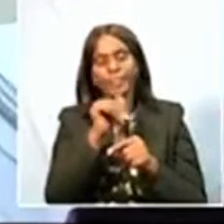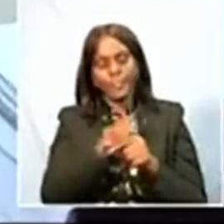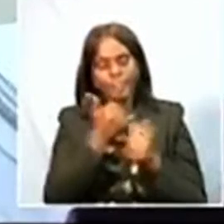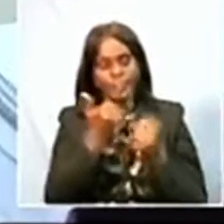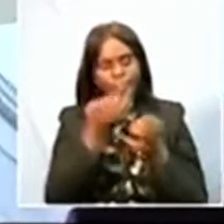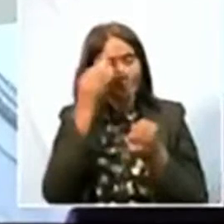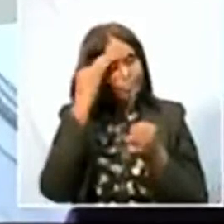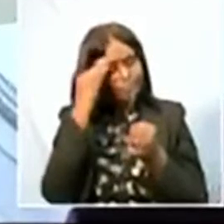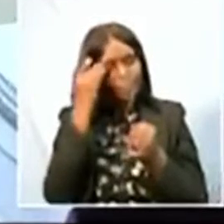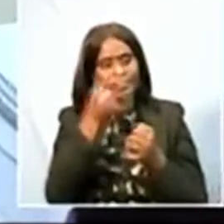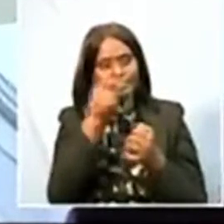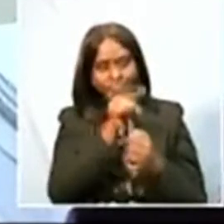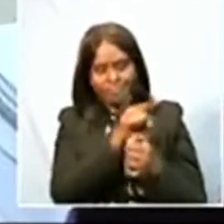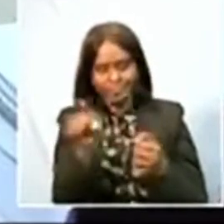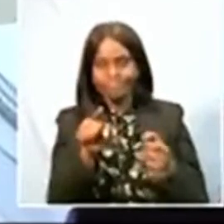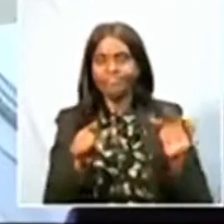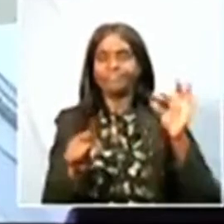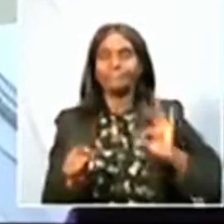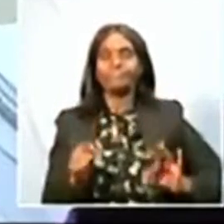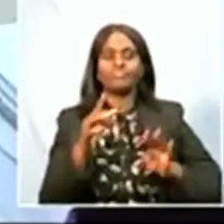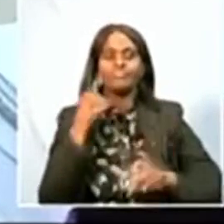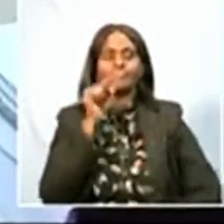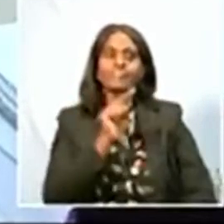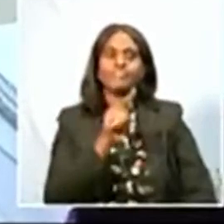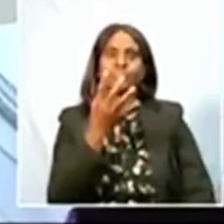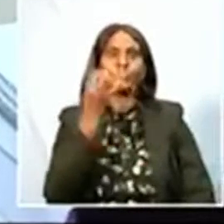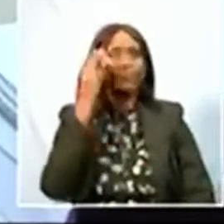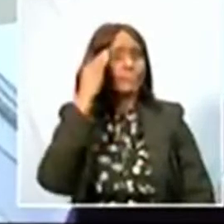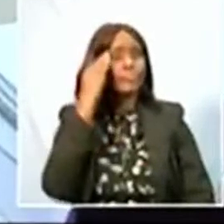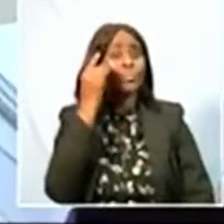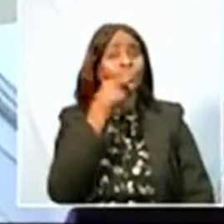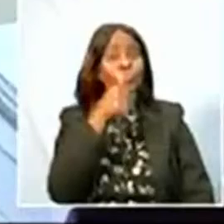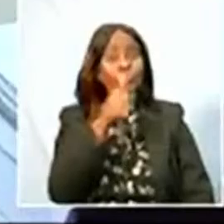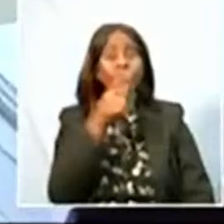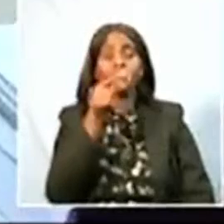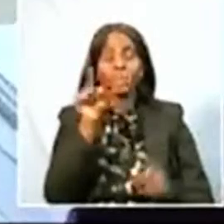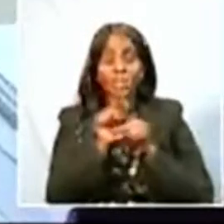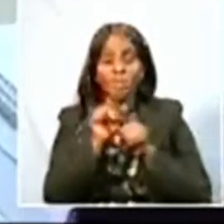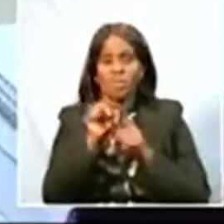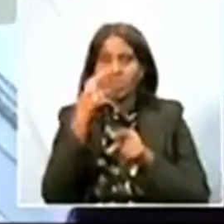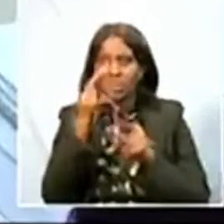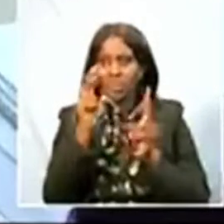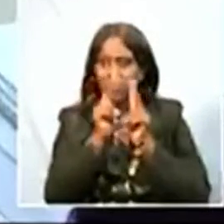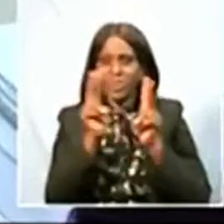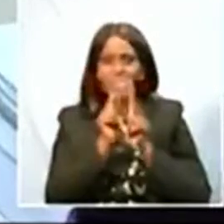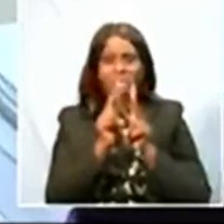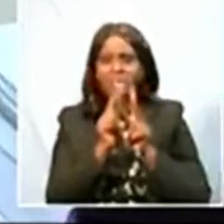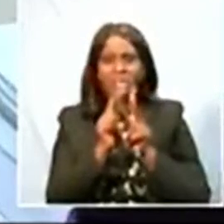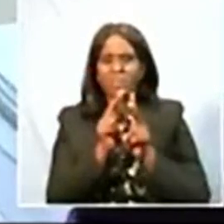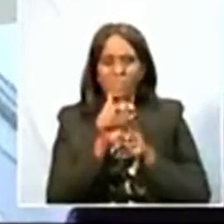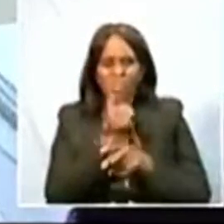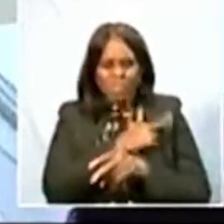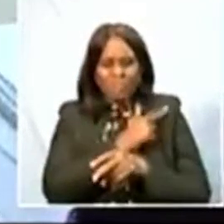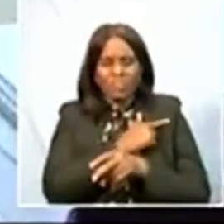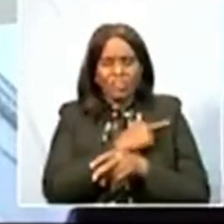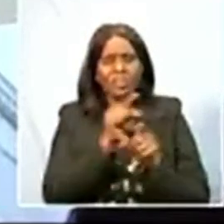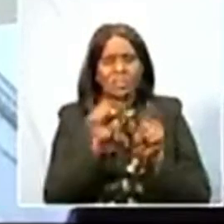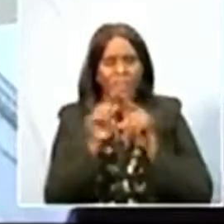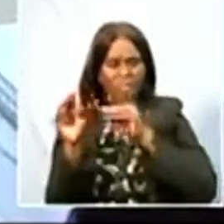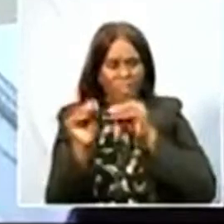to know who are the beneficiaries of this. And you see, you are very casual, CS. Can we go